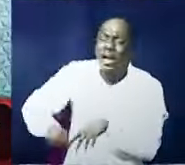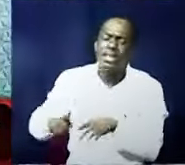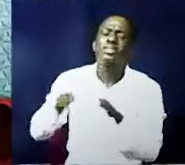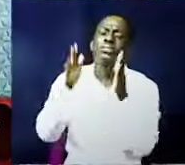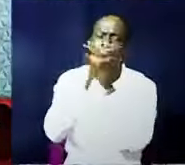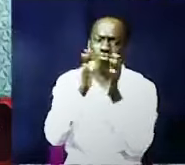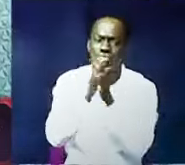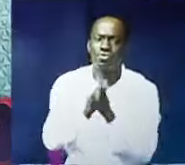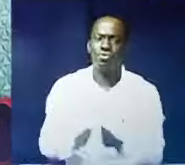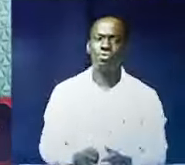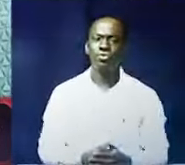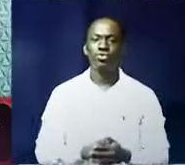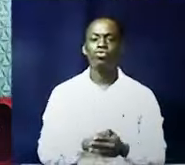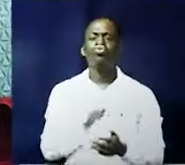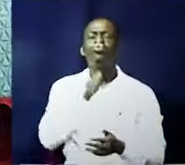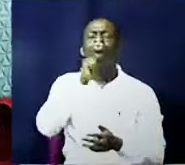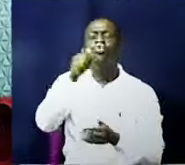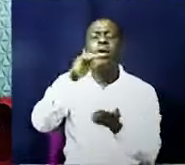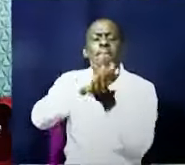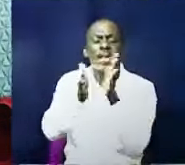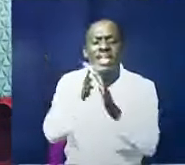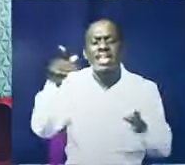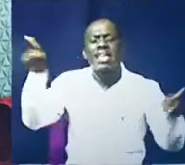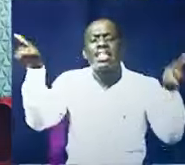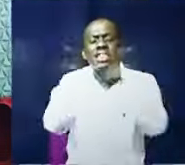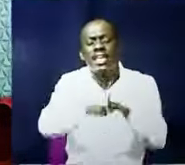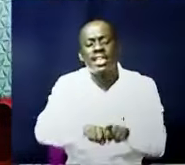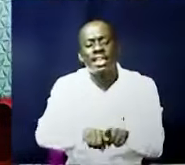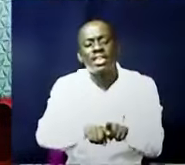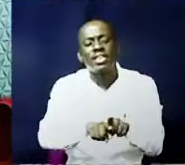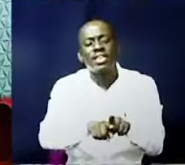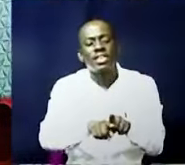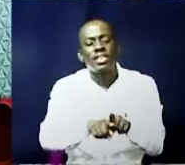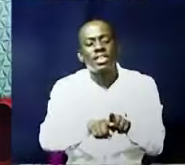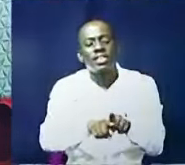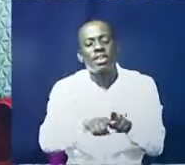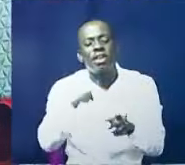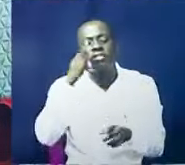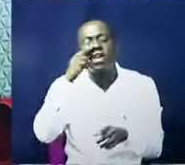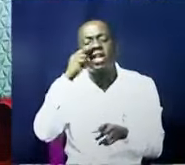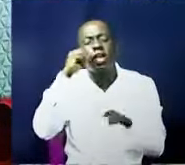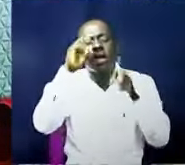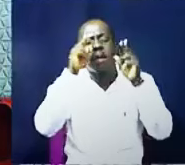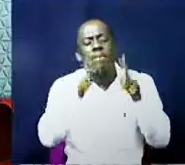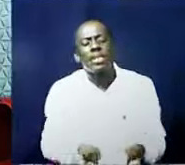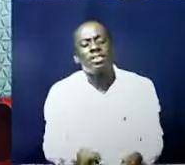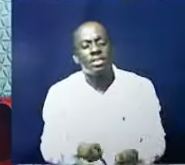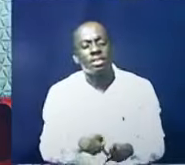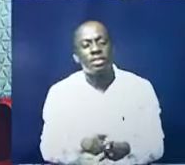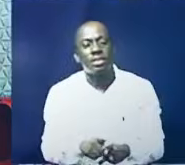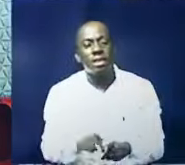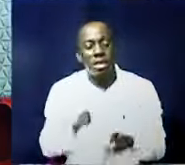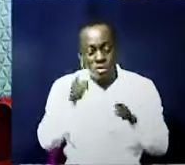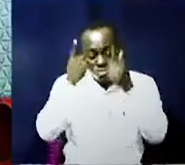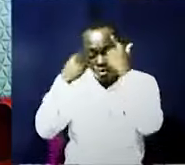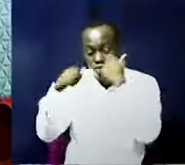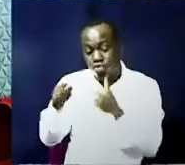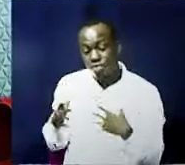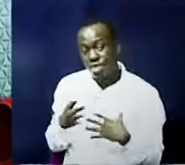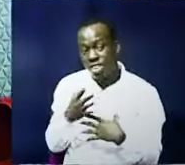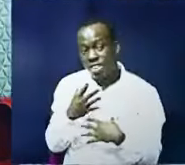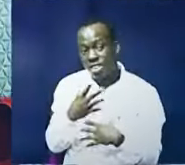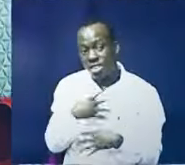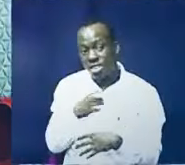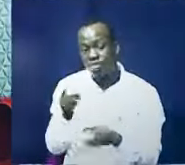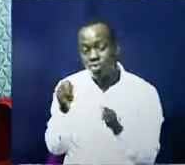Do not be like the hypocrites, for they love to be praying standing in the synagogue